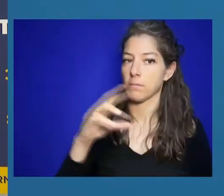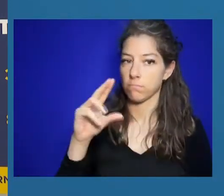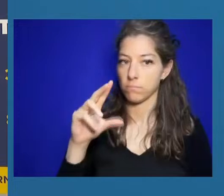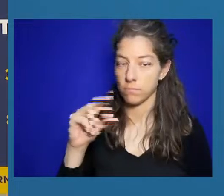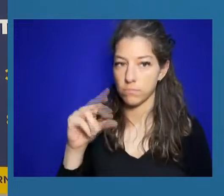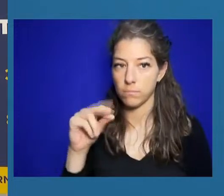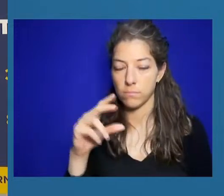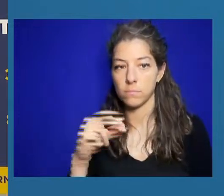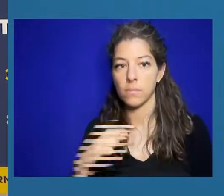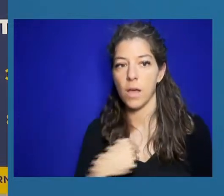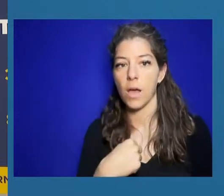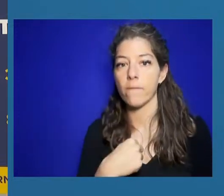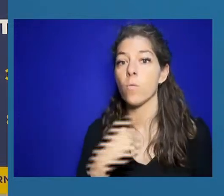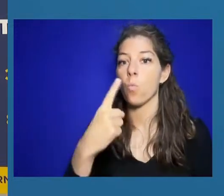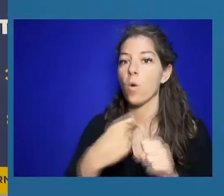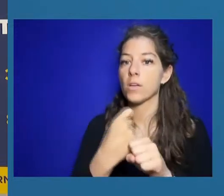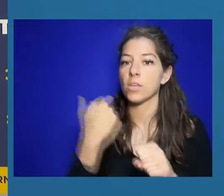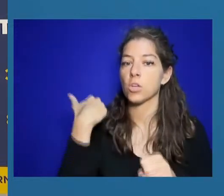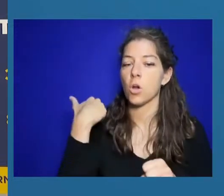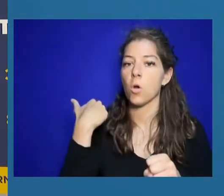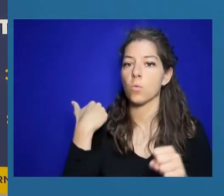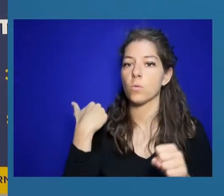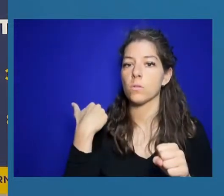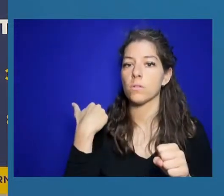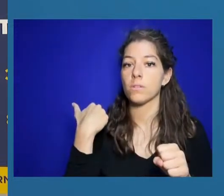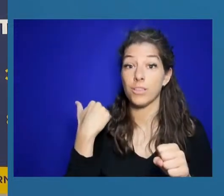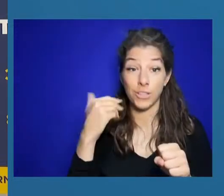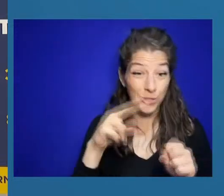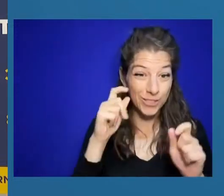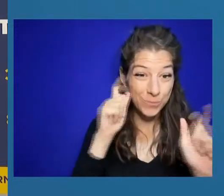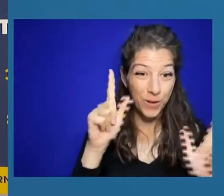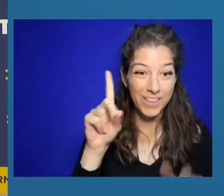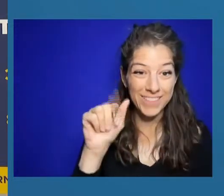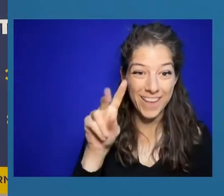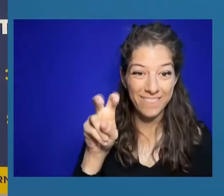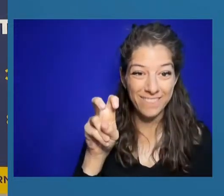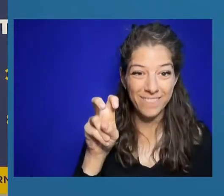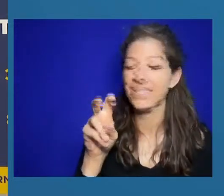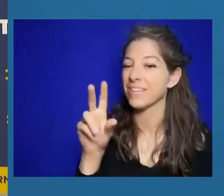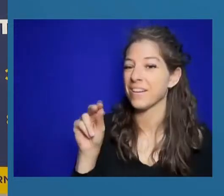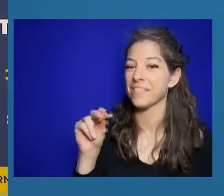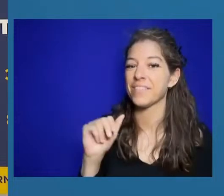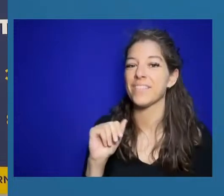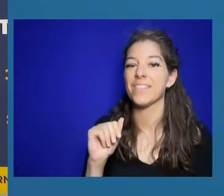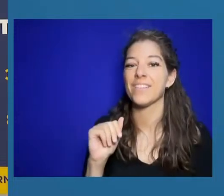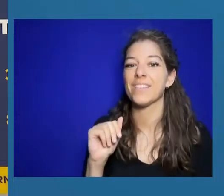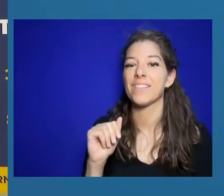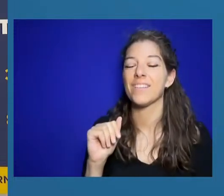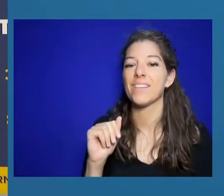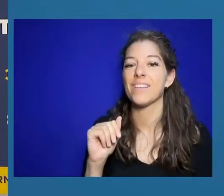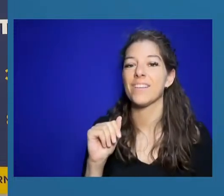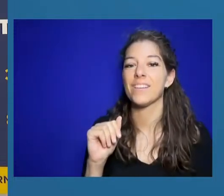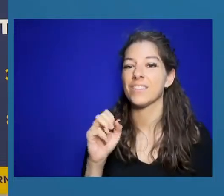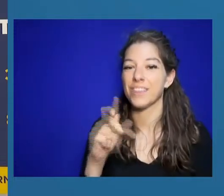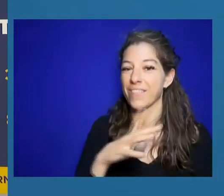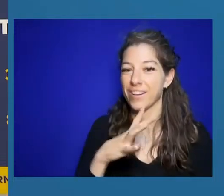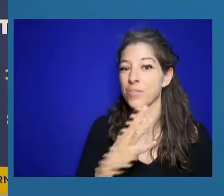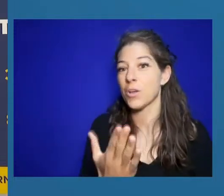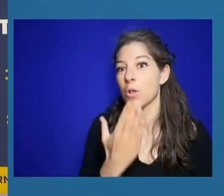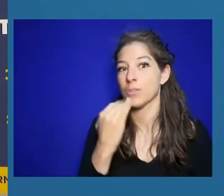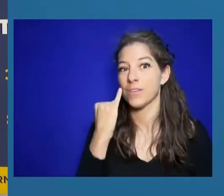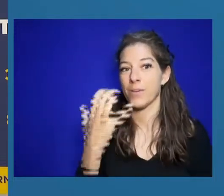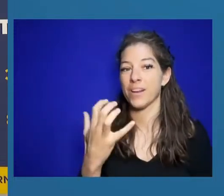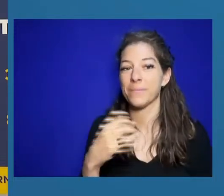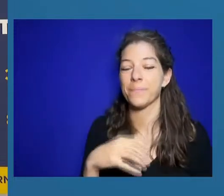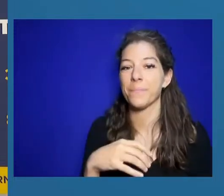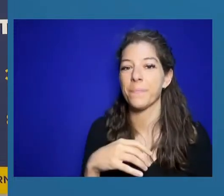a year ago, undertook, you look surprised, Dave. No, I'm trying to hear, man. Okay. All right, that's all right. You can get closer if you want.